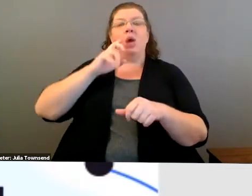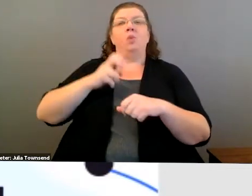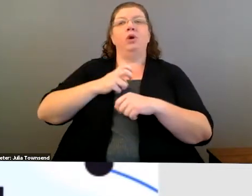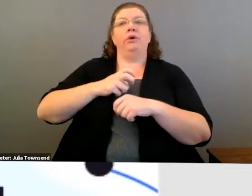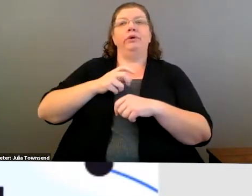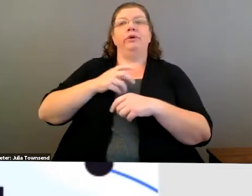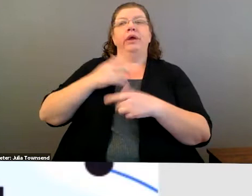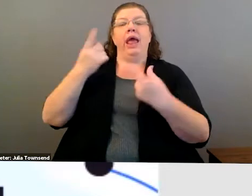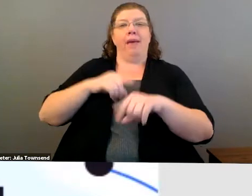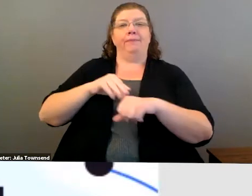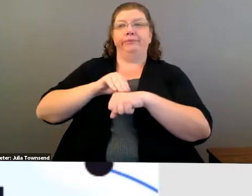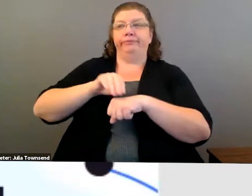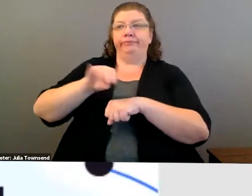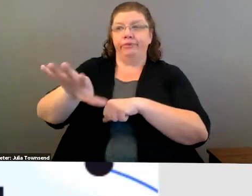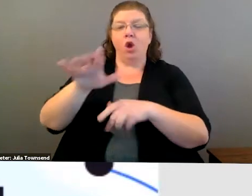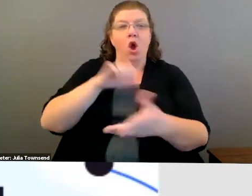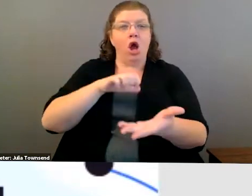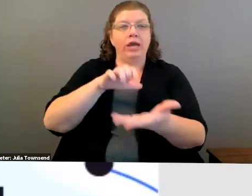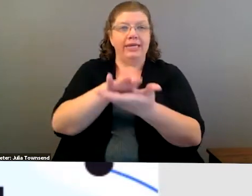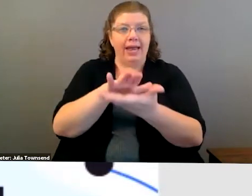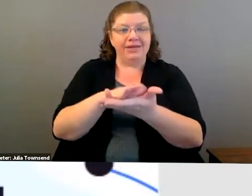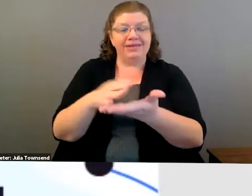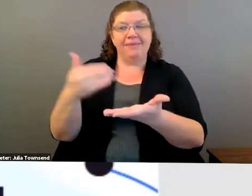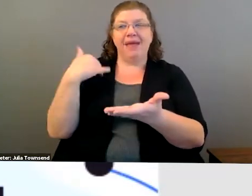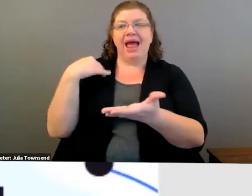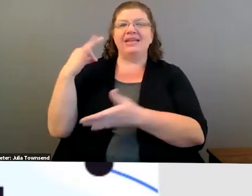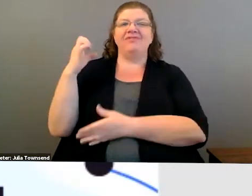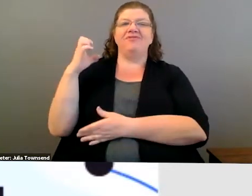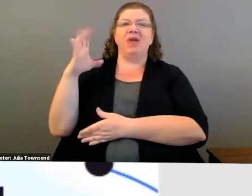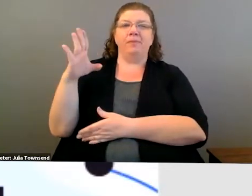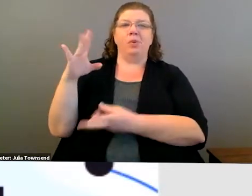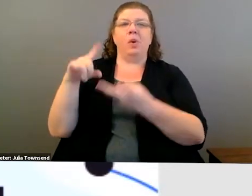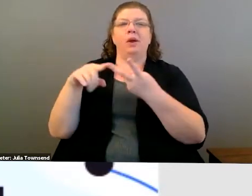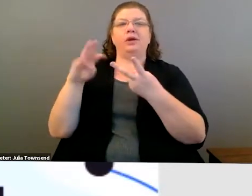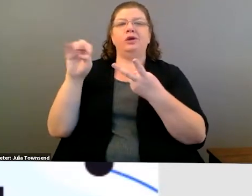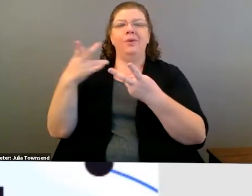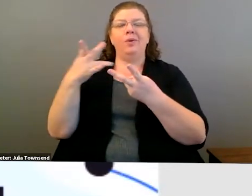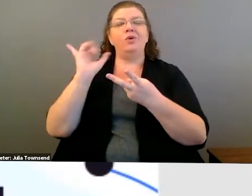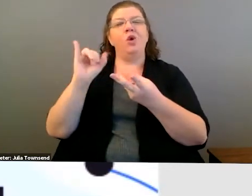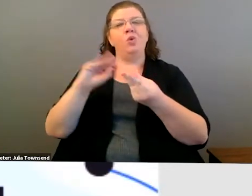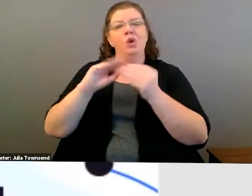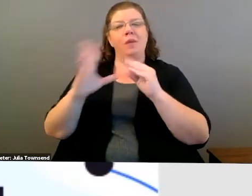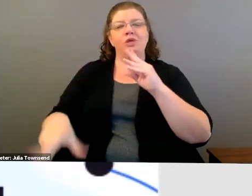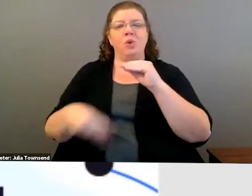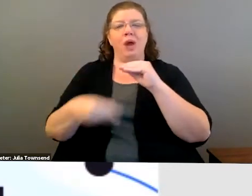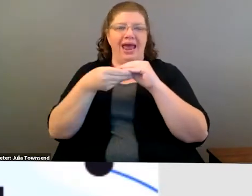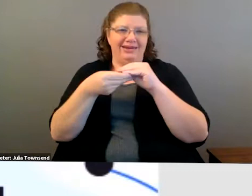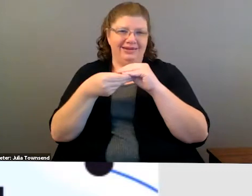transmitted on campus back in February and March, and those were added to our total.